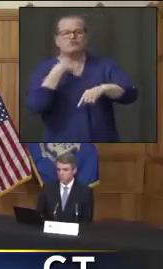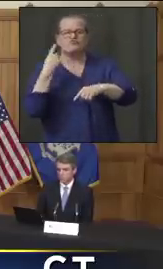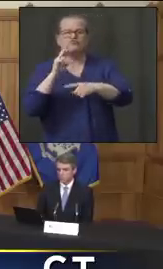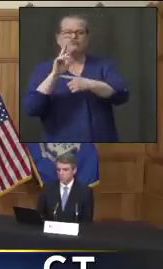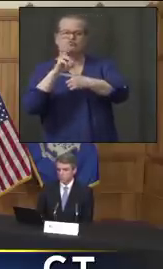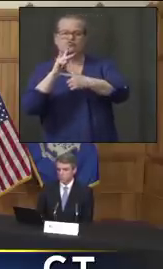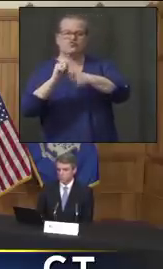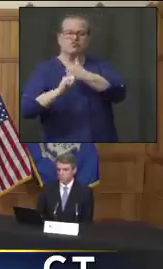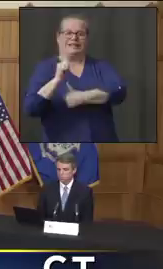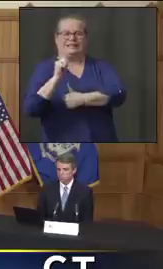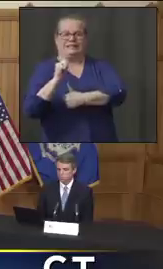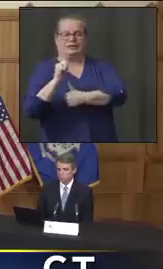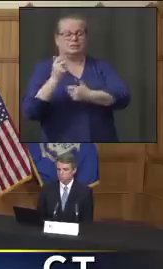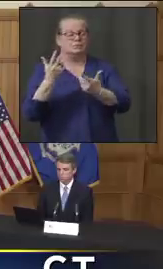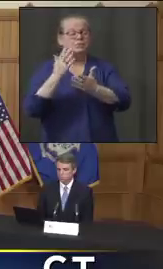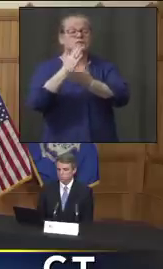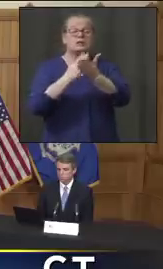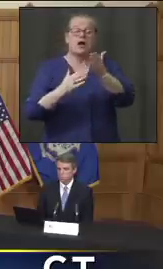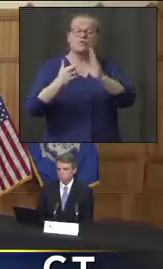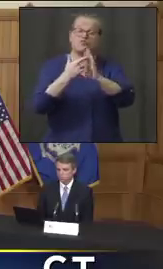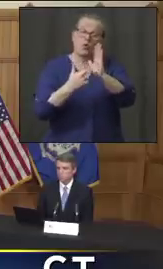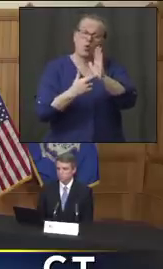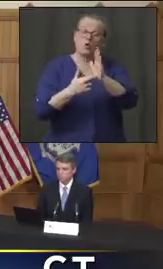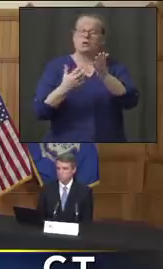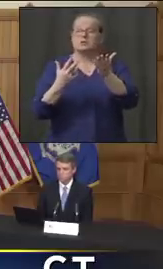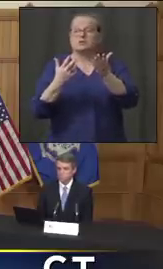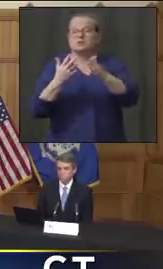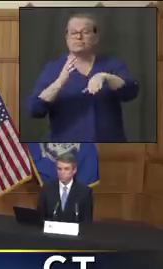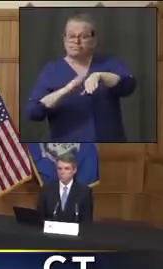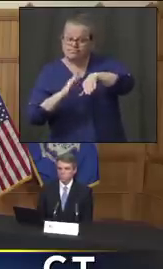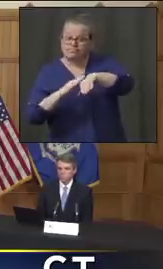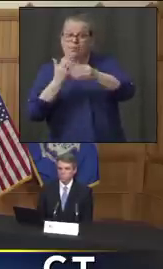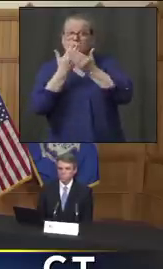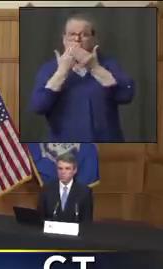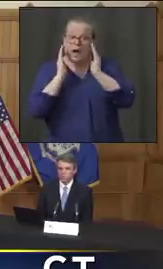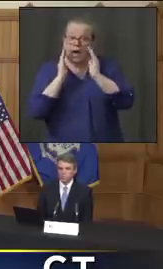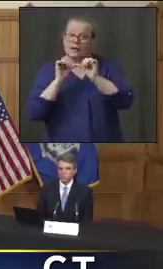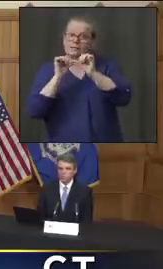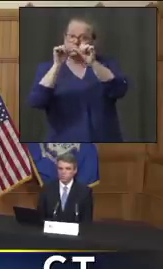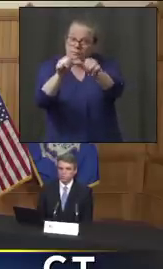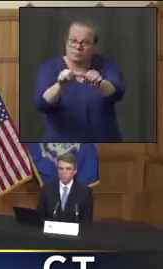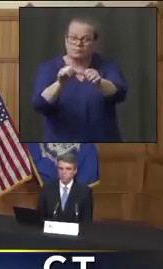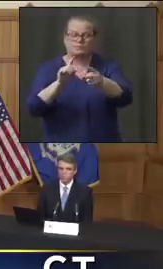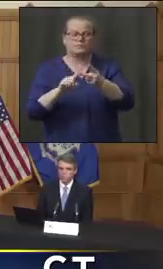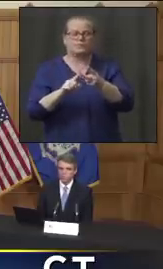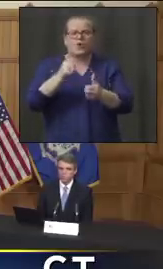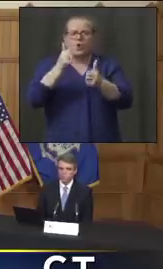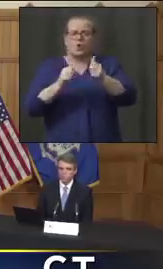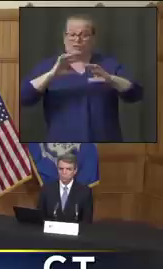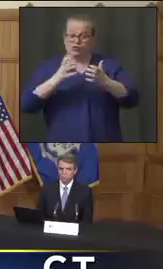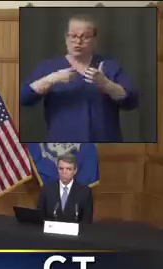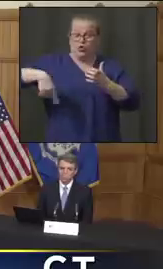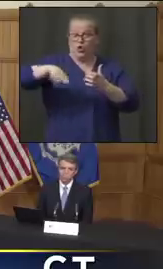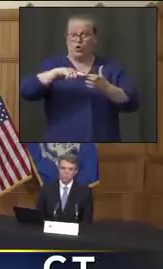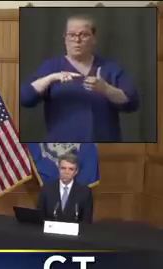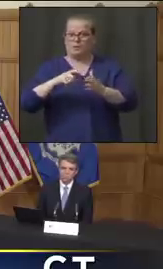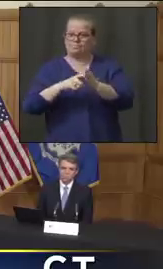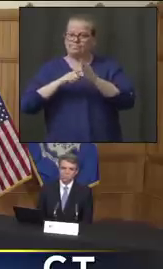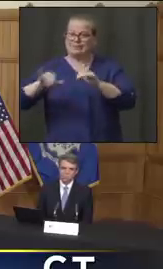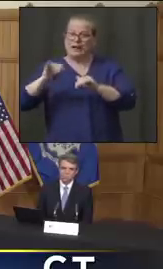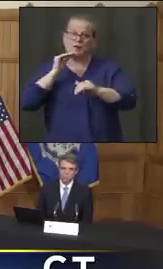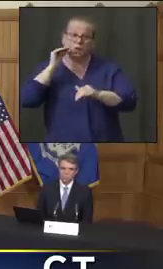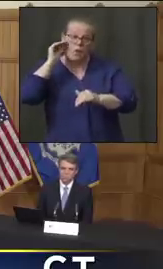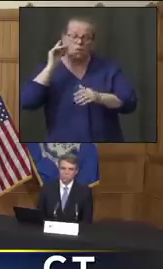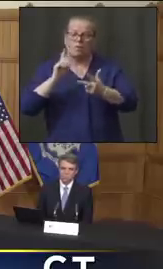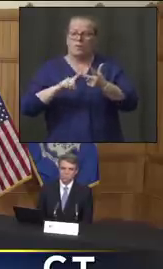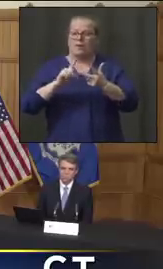of what age group should be staying home, things on telecommuting. Can you give Connecticut people